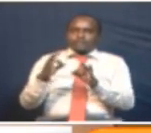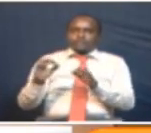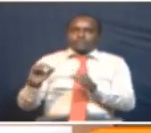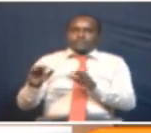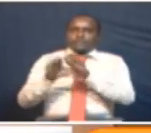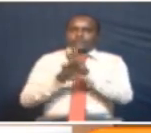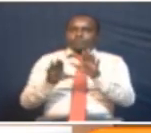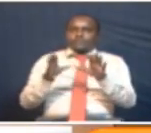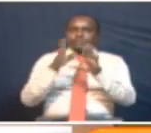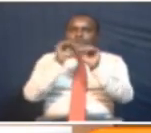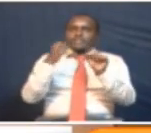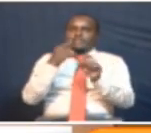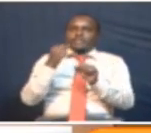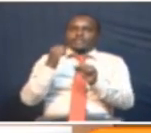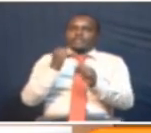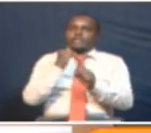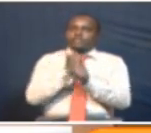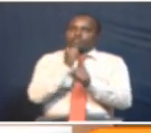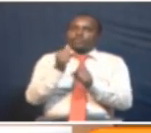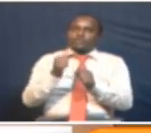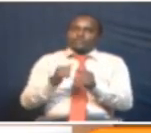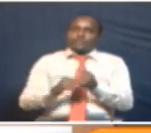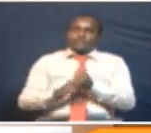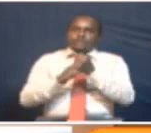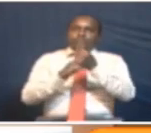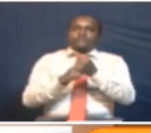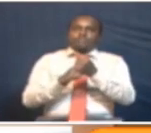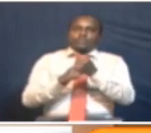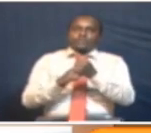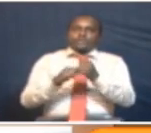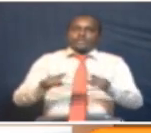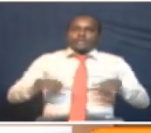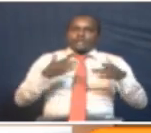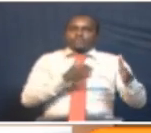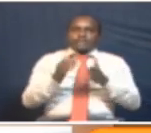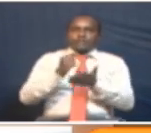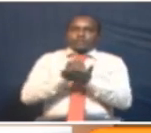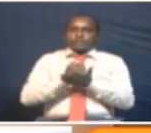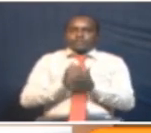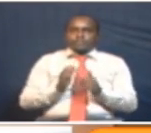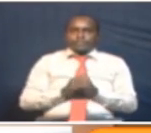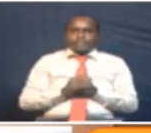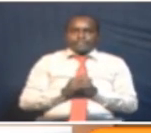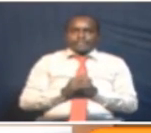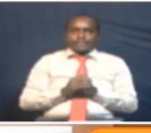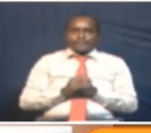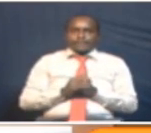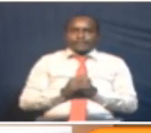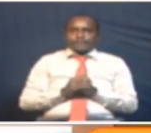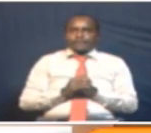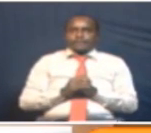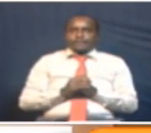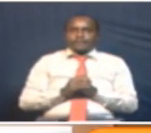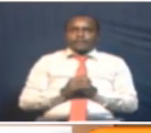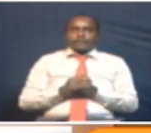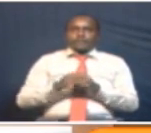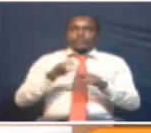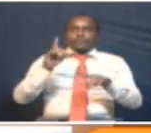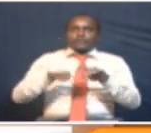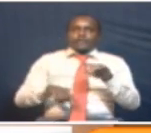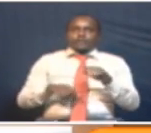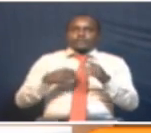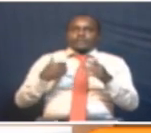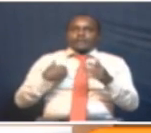not support the lifestyle audit, do we still owe him the support for 2022? But that's what I'm saying. So we cannot have a conversation